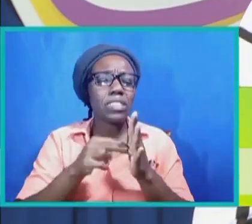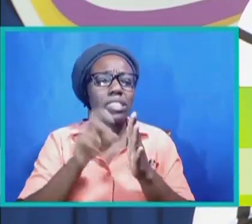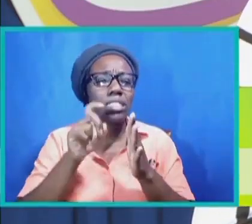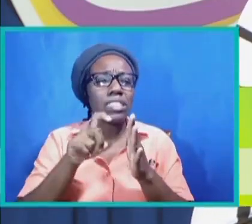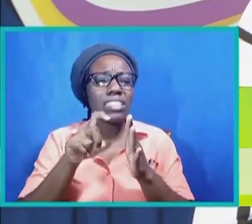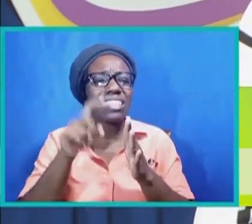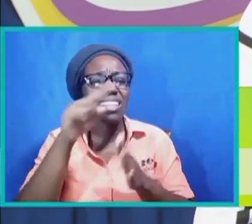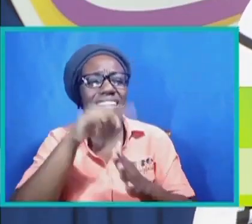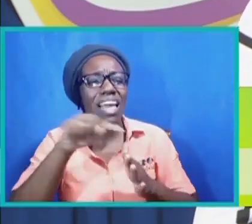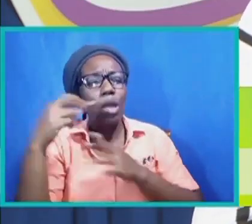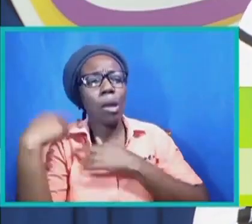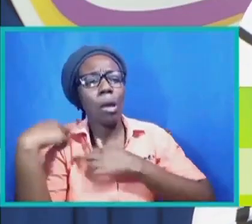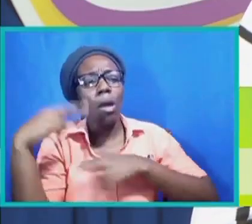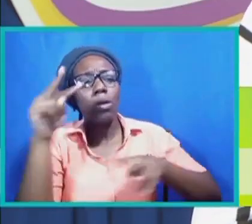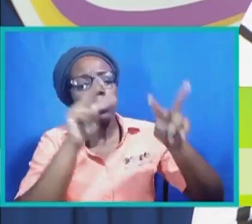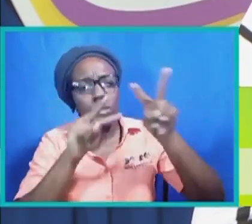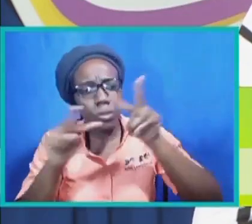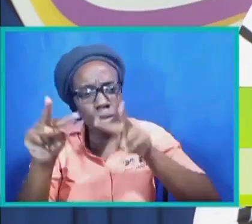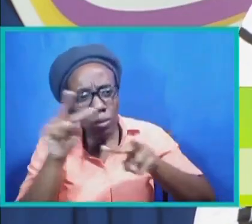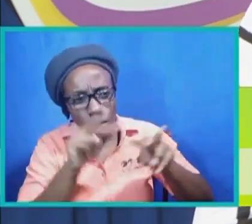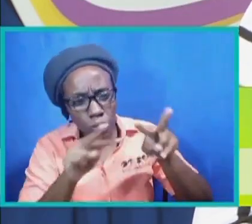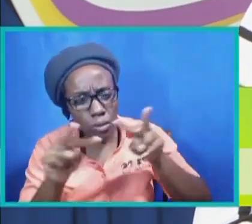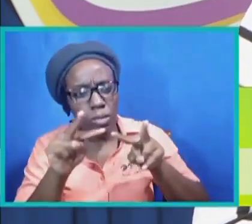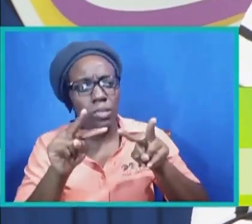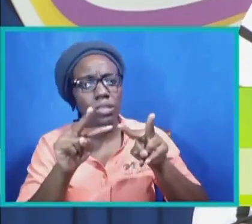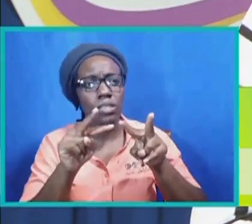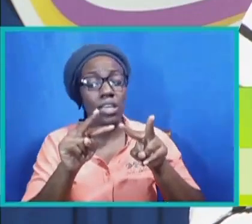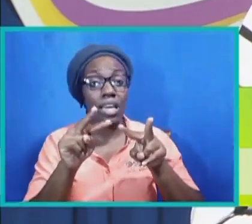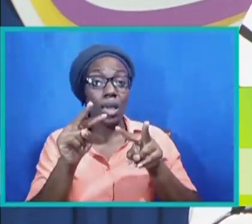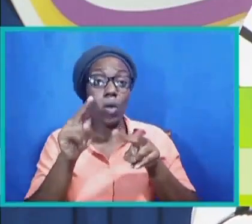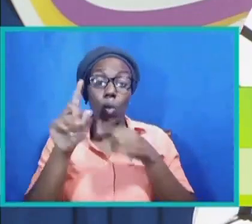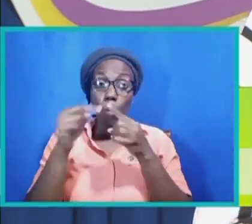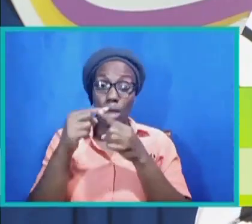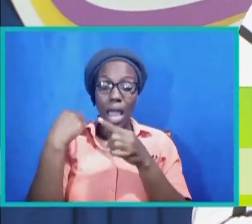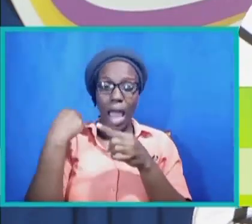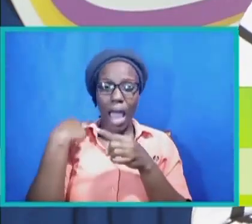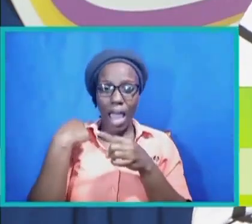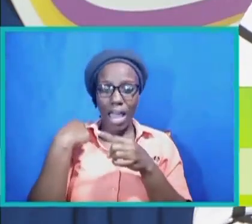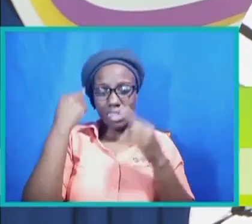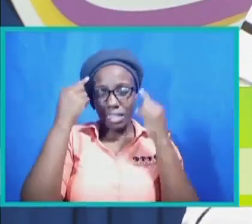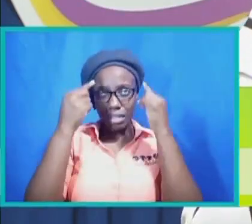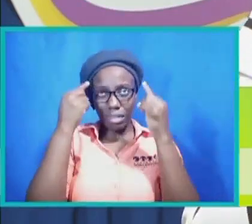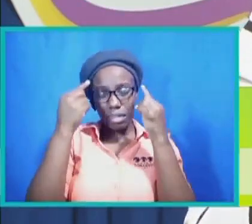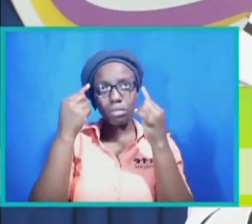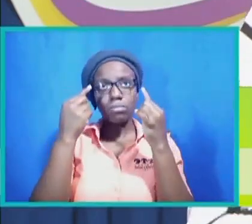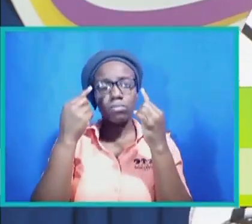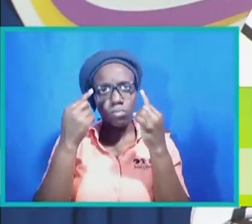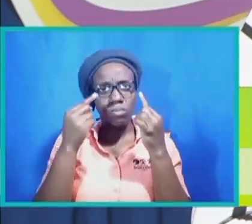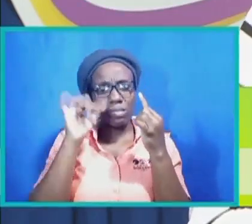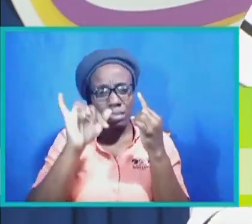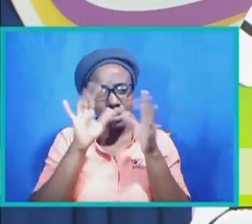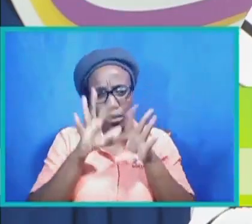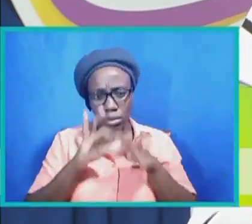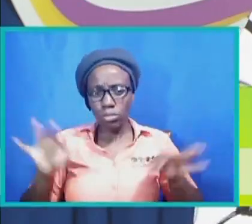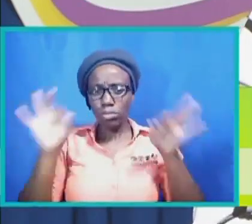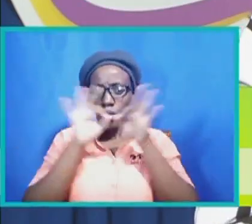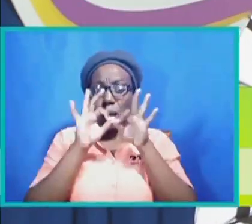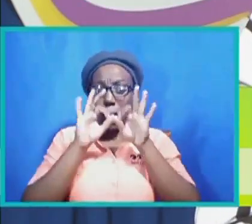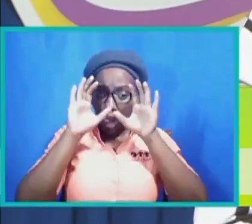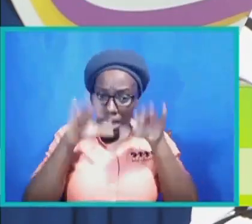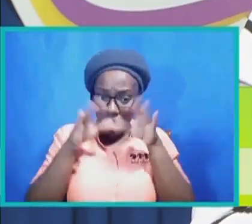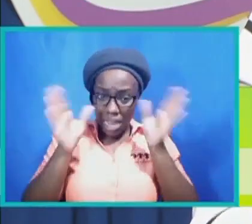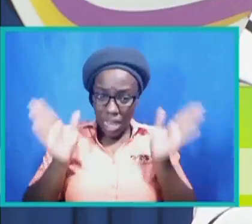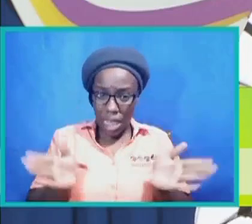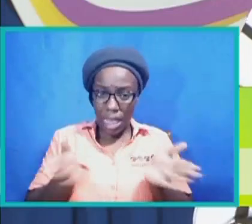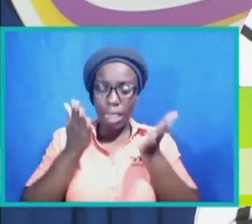relevant. When I think something is relevant and can make a difference to what I want to do, I don't